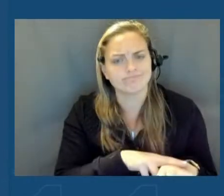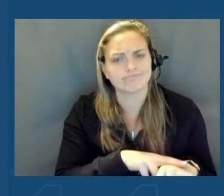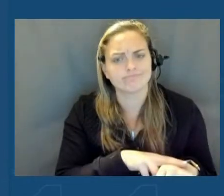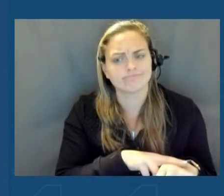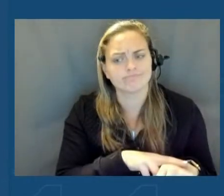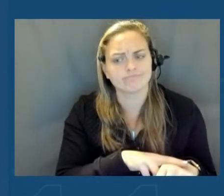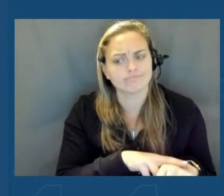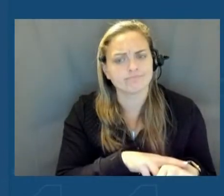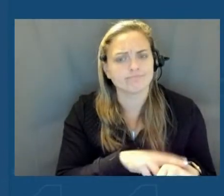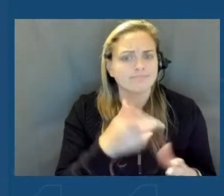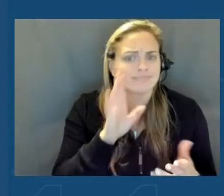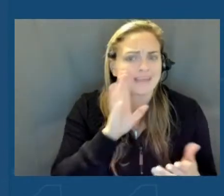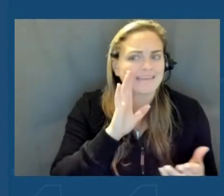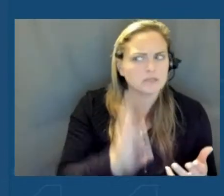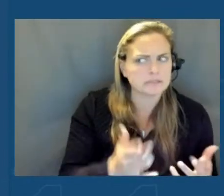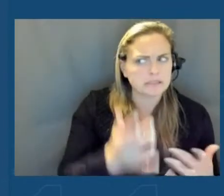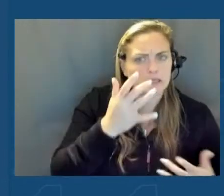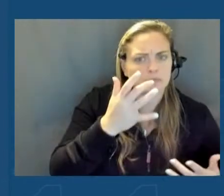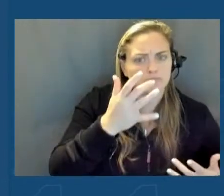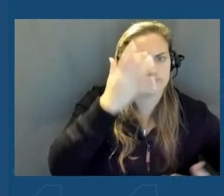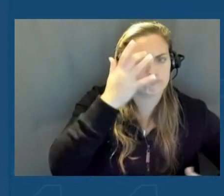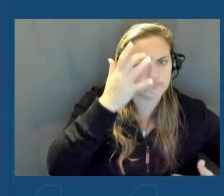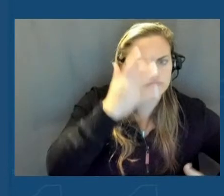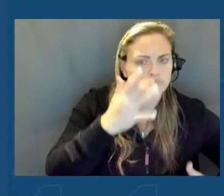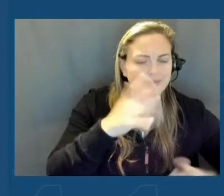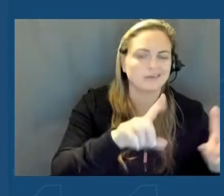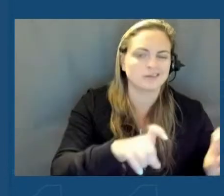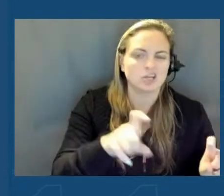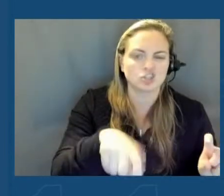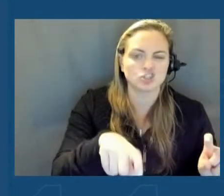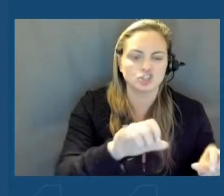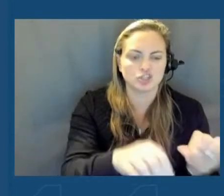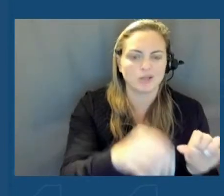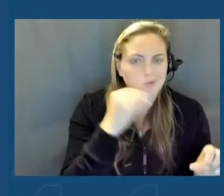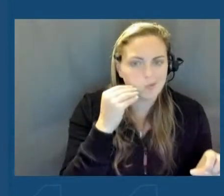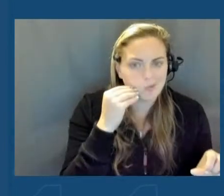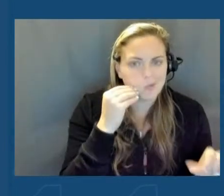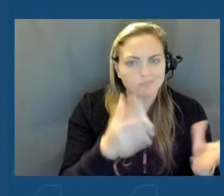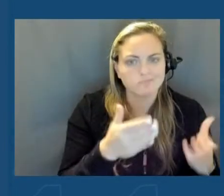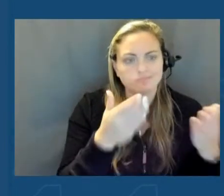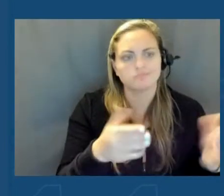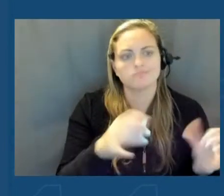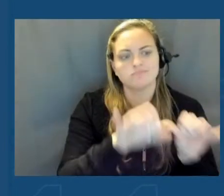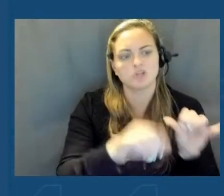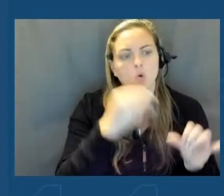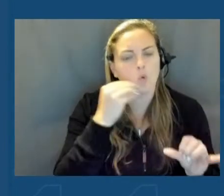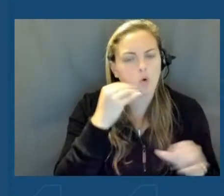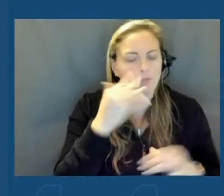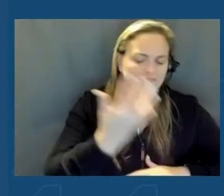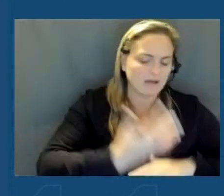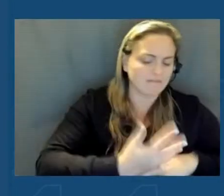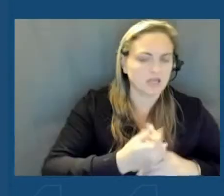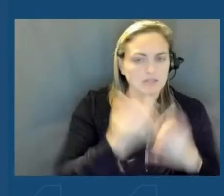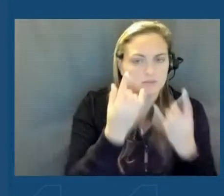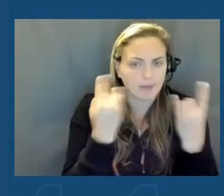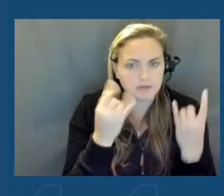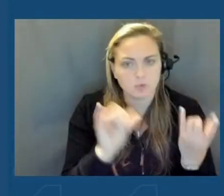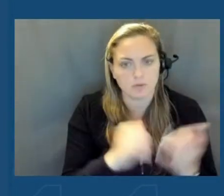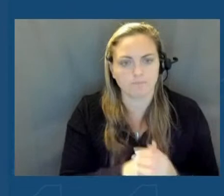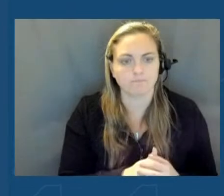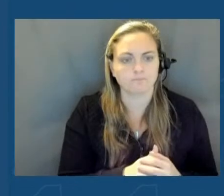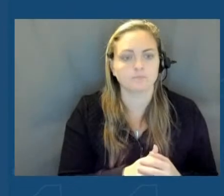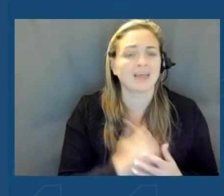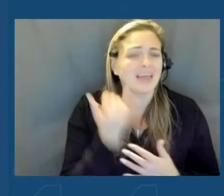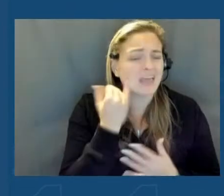if there's symptoms, you always want to be tested. And students should stay home. Recommend that they stay home for about 5 days and wear a mask as well. And if they have